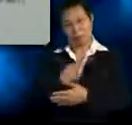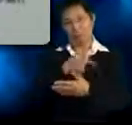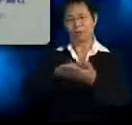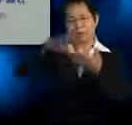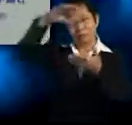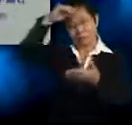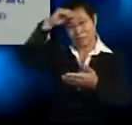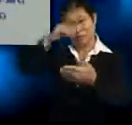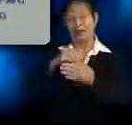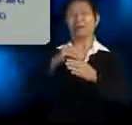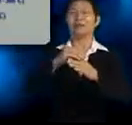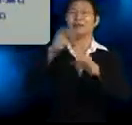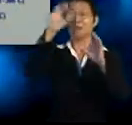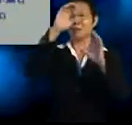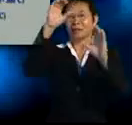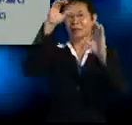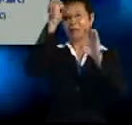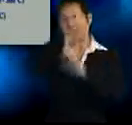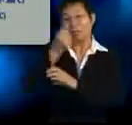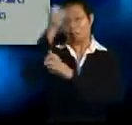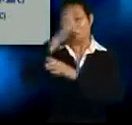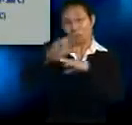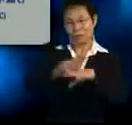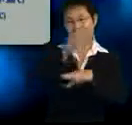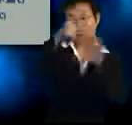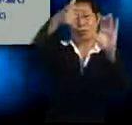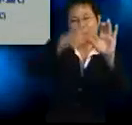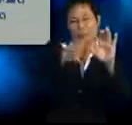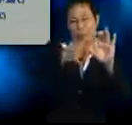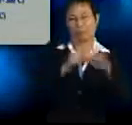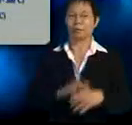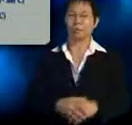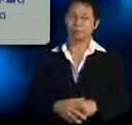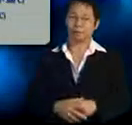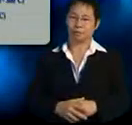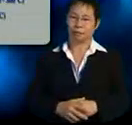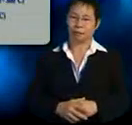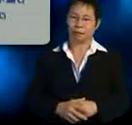also study the characteristics and uses of petroleum fractions.